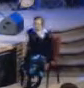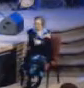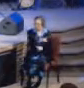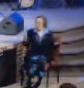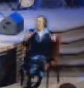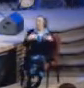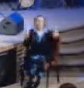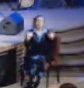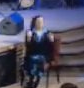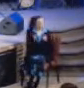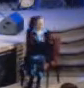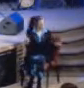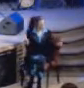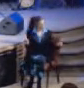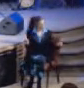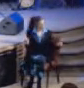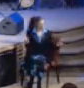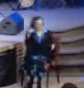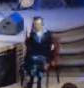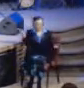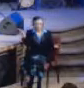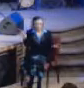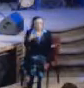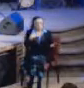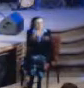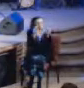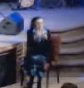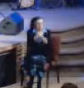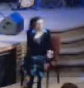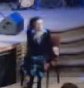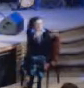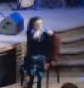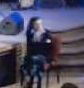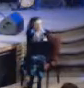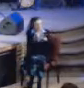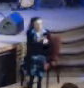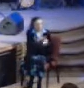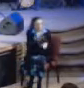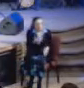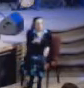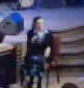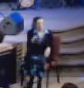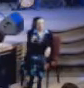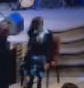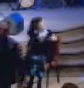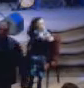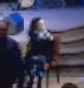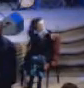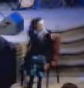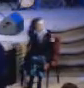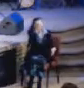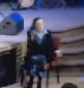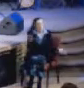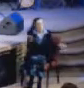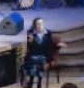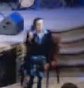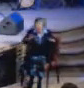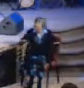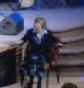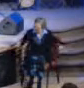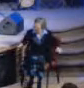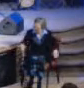I think I ought to be delivered, God? Why is my family not reacting or coming to church like I think you ought to be making them, God? Why aren't my kids acting